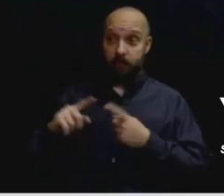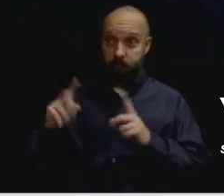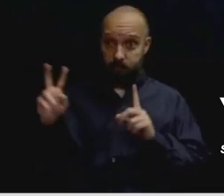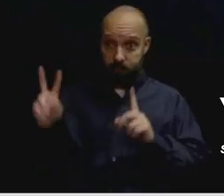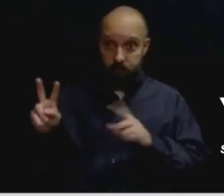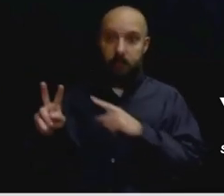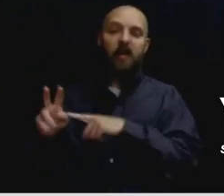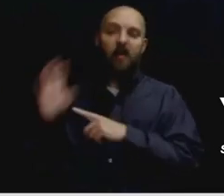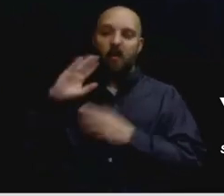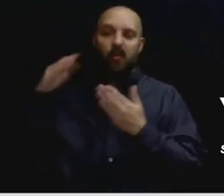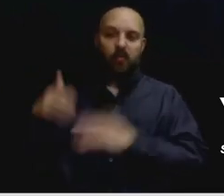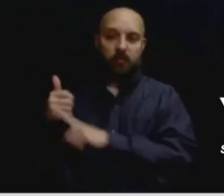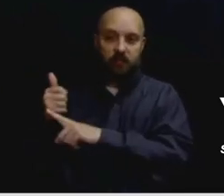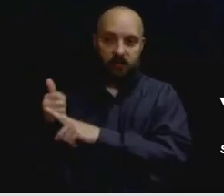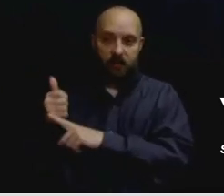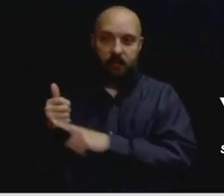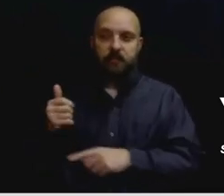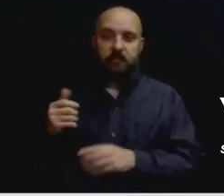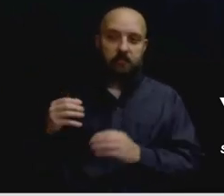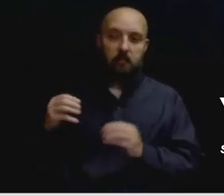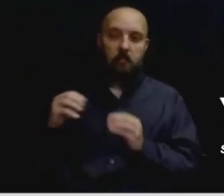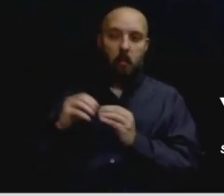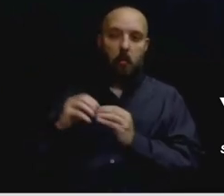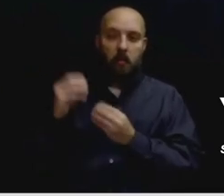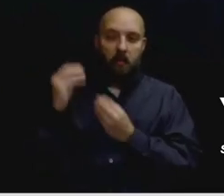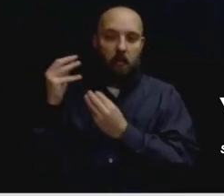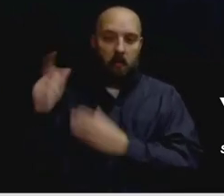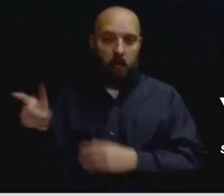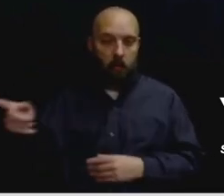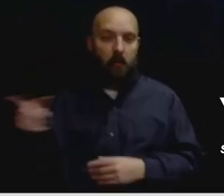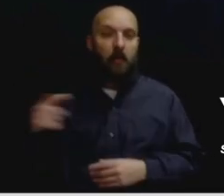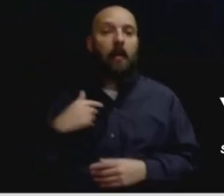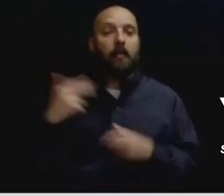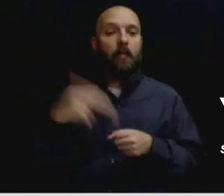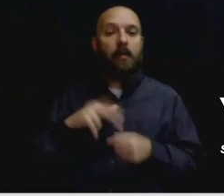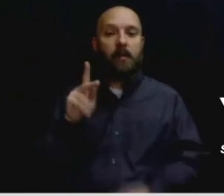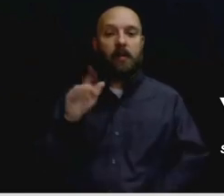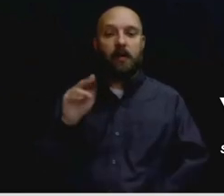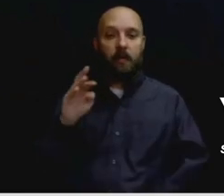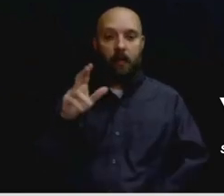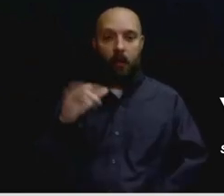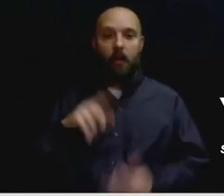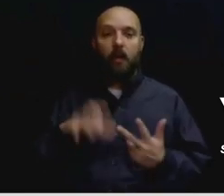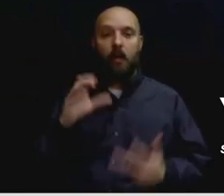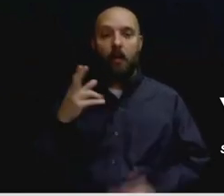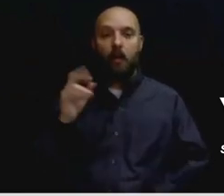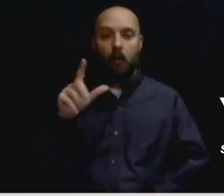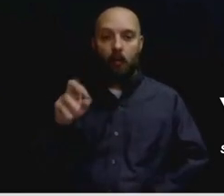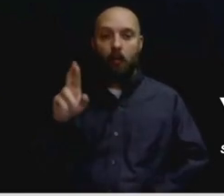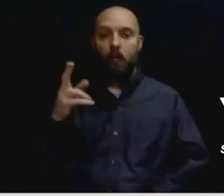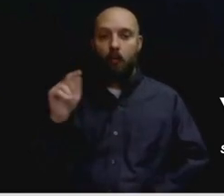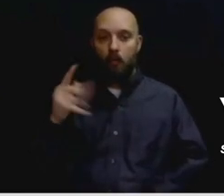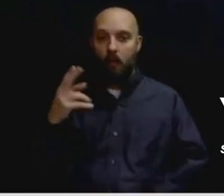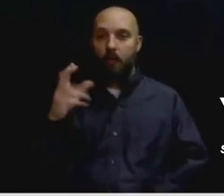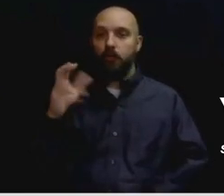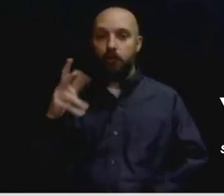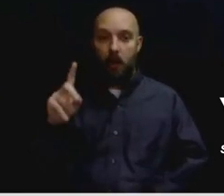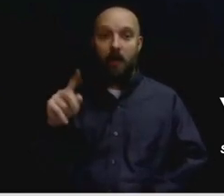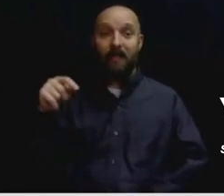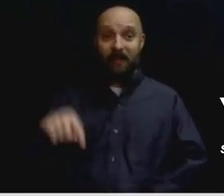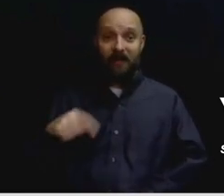introducing themselves in a little bit more detail in just a minute. I'm joined by Kim Clary and Chloe Rothschild, and this is